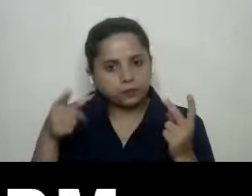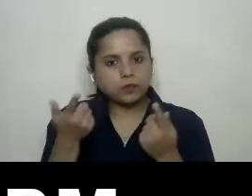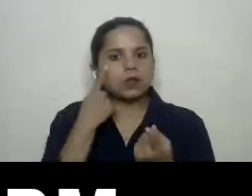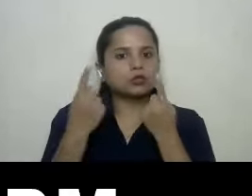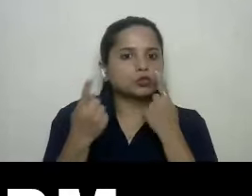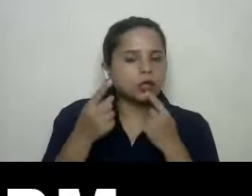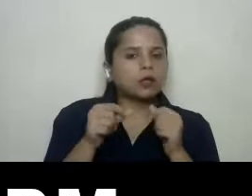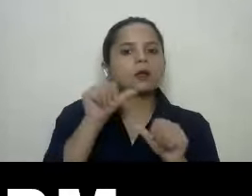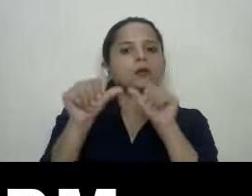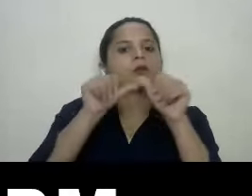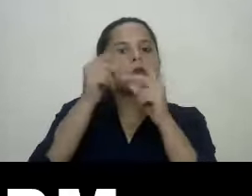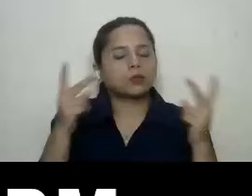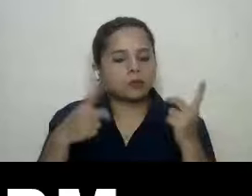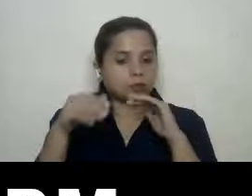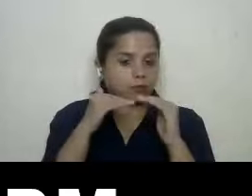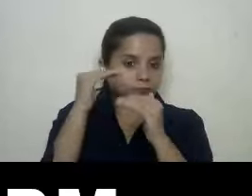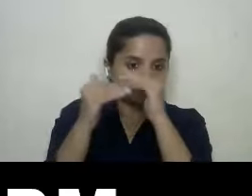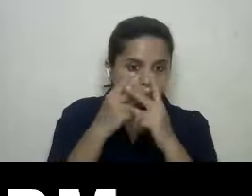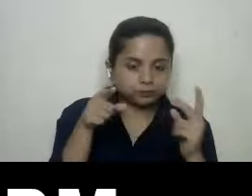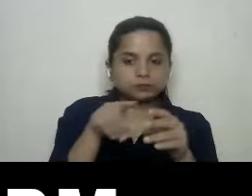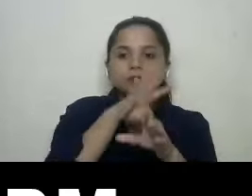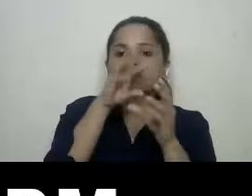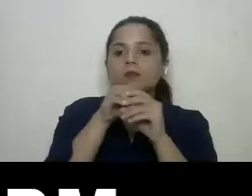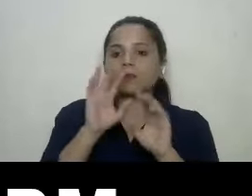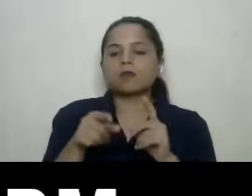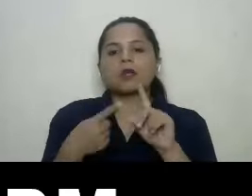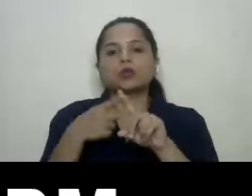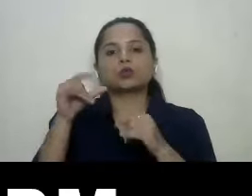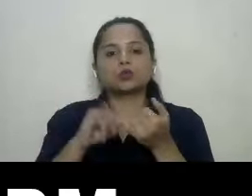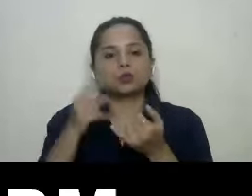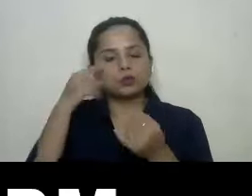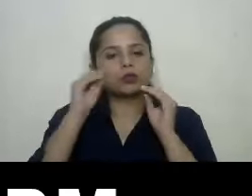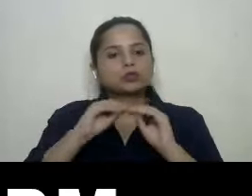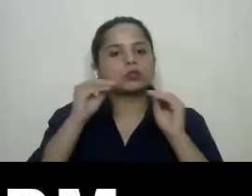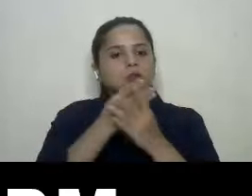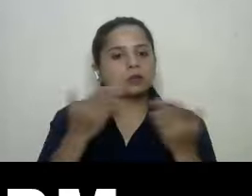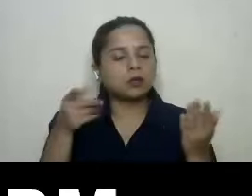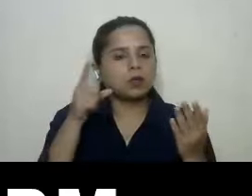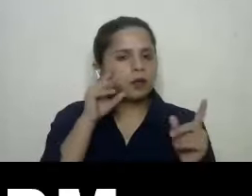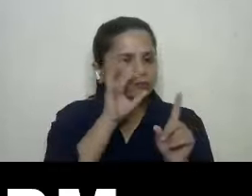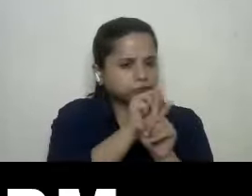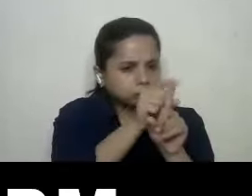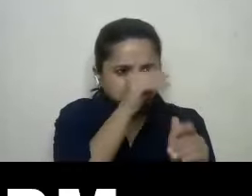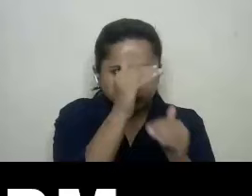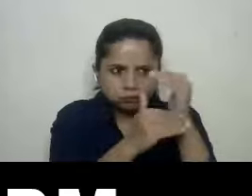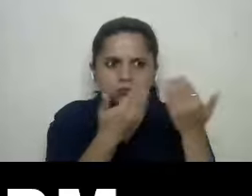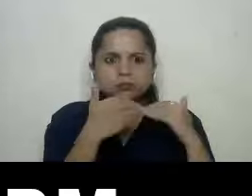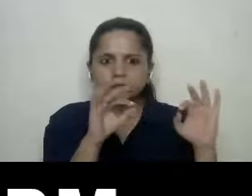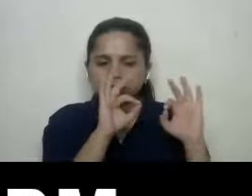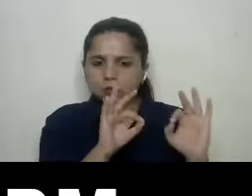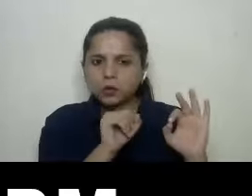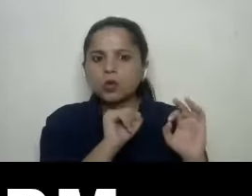progress. This platform includes tools for educators to track students' progress through lessons